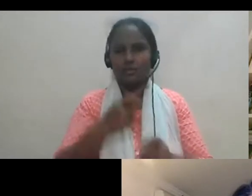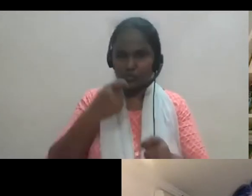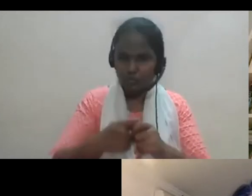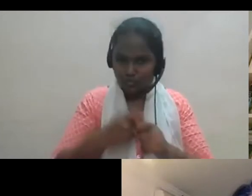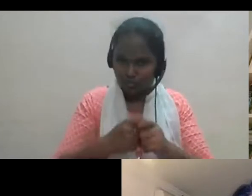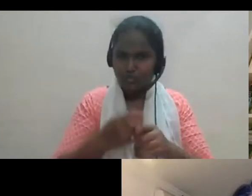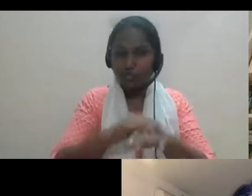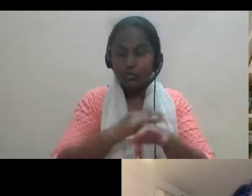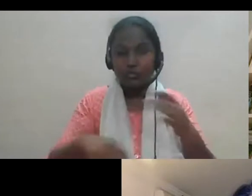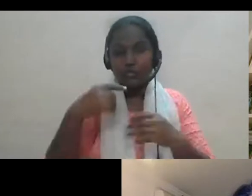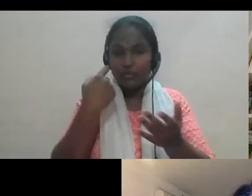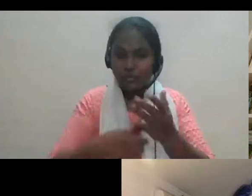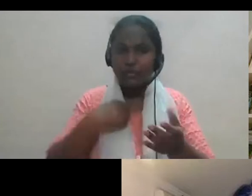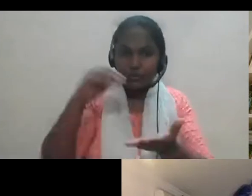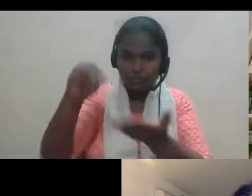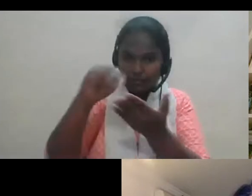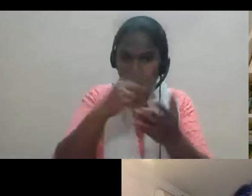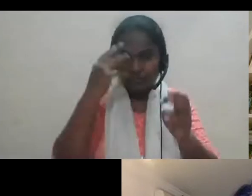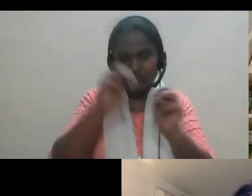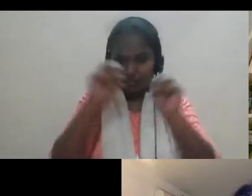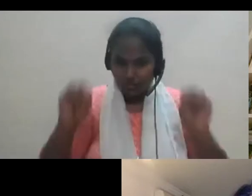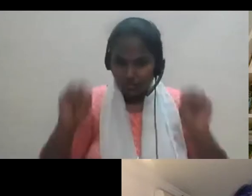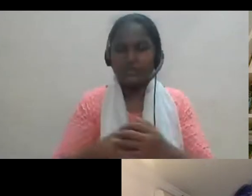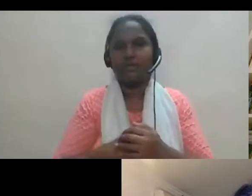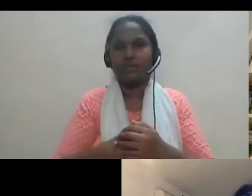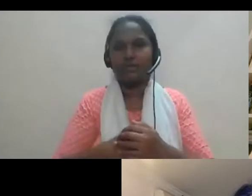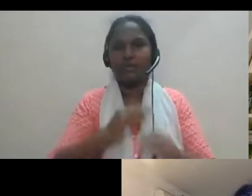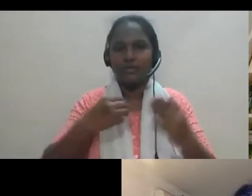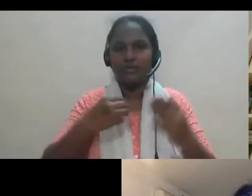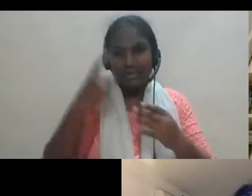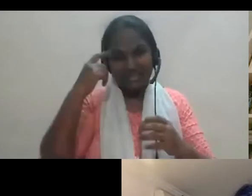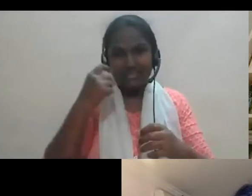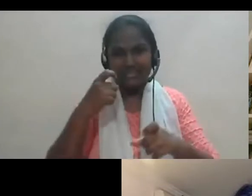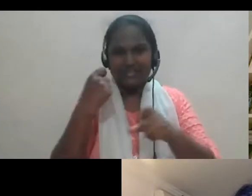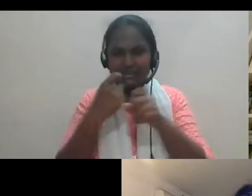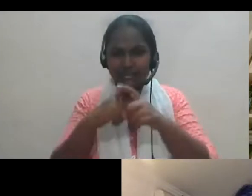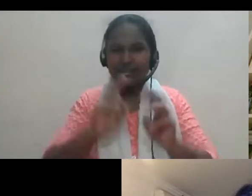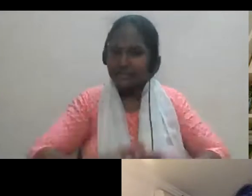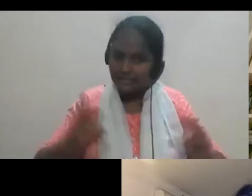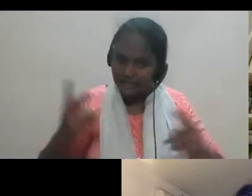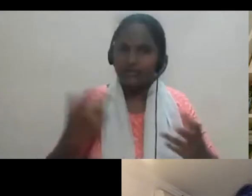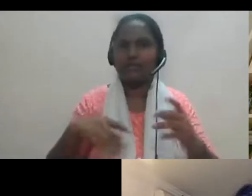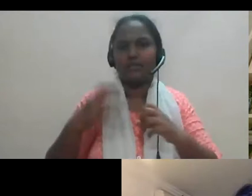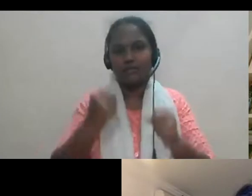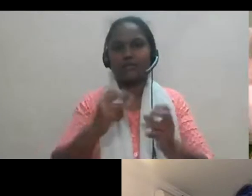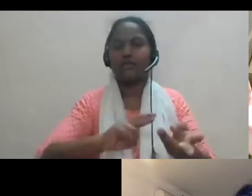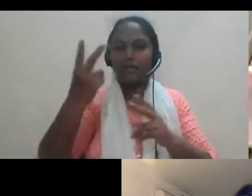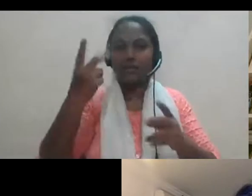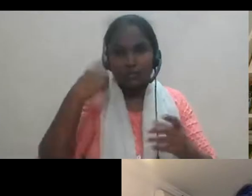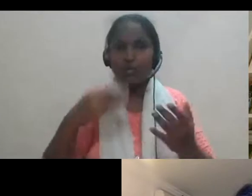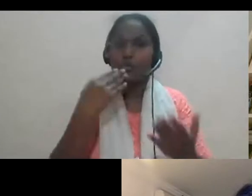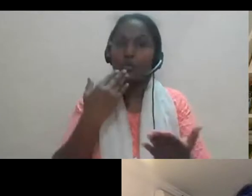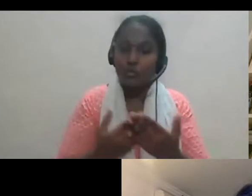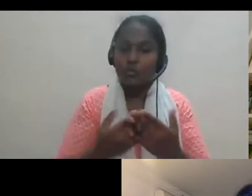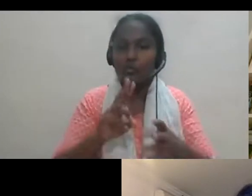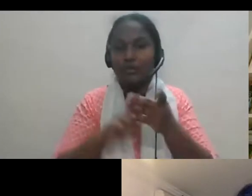thoroughly on repositioning the museum as an agent of possible change and transformation and goodness,